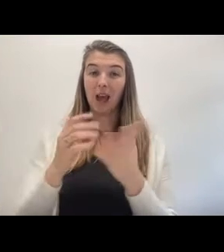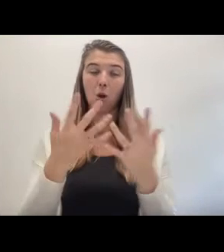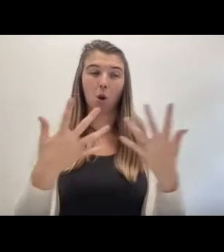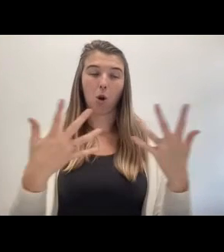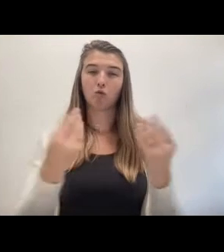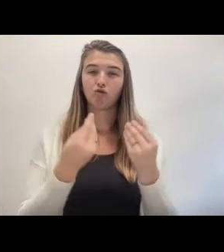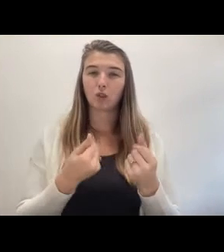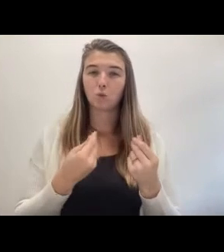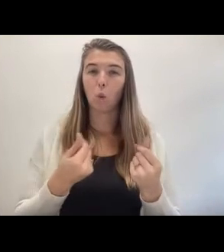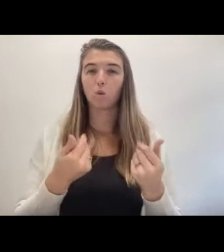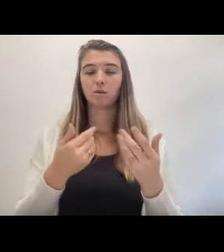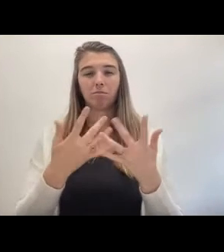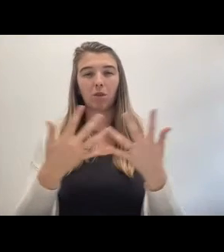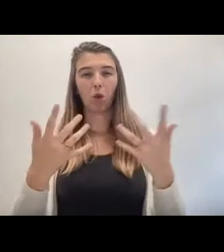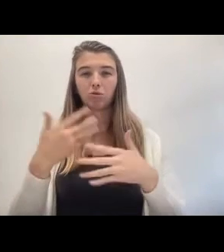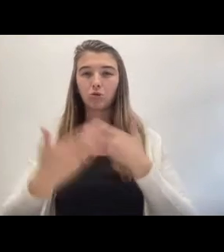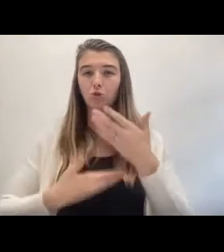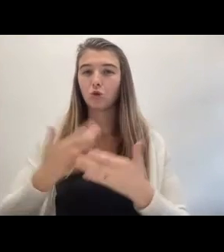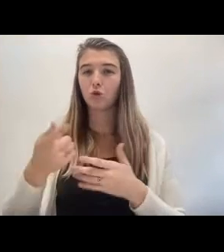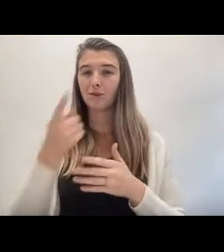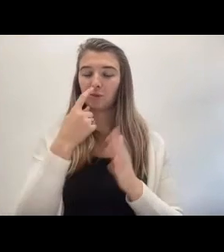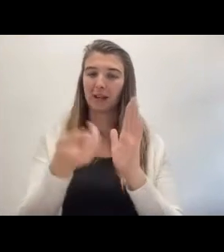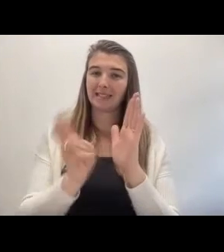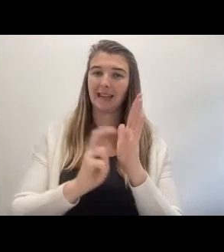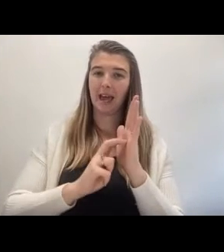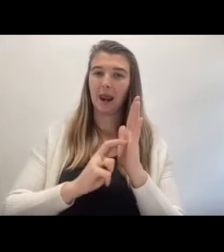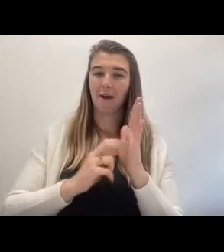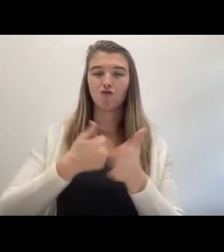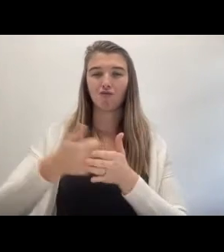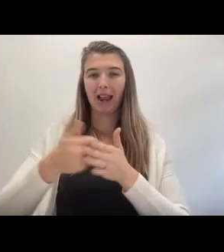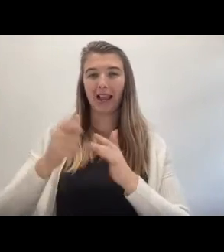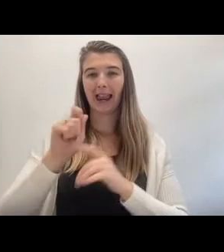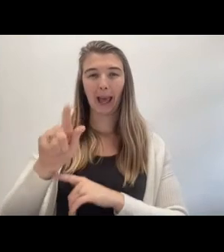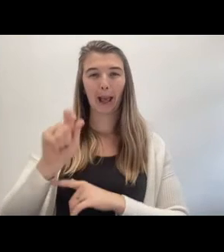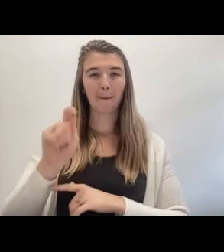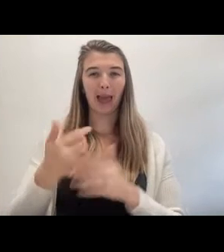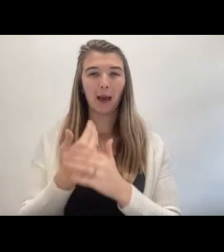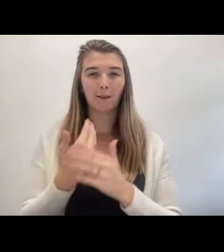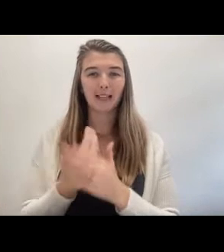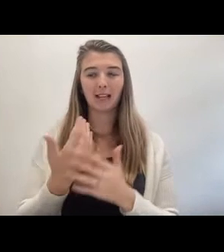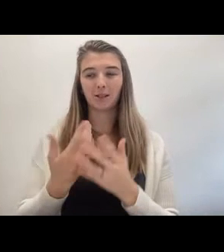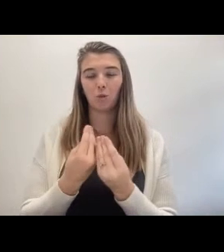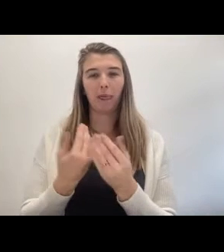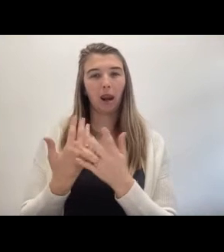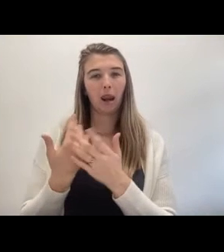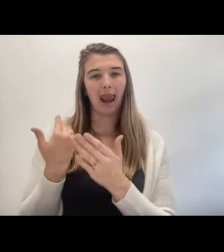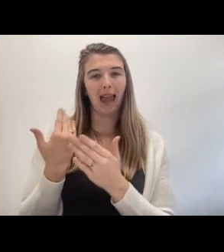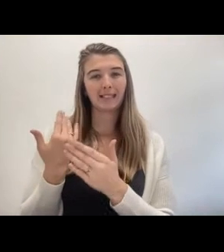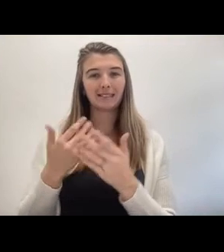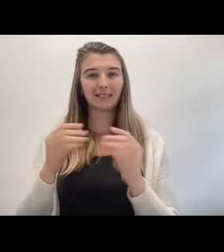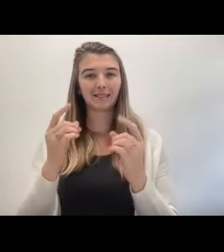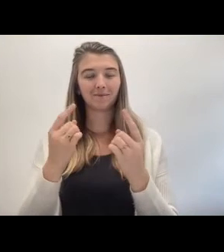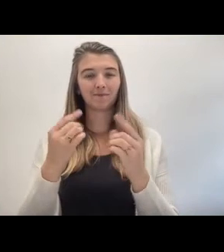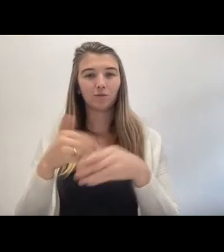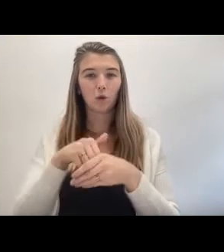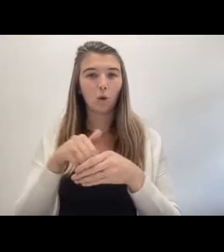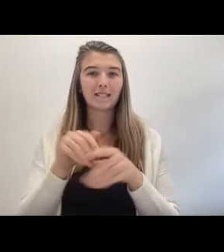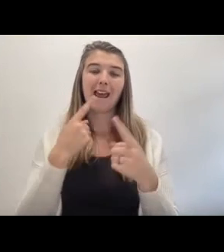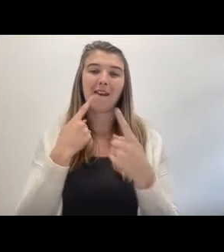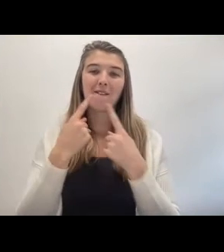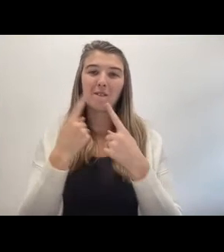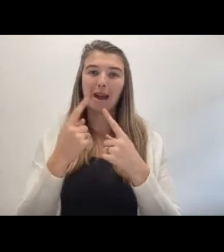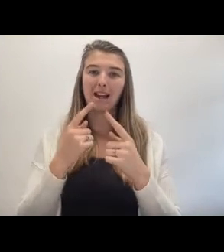you'll be able to sign up for our regular emails with the latest content and with information about things like upcoming events like